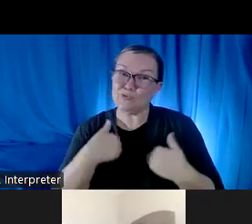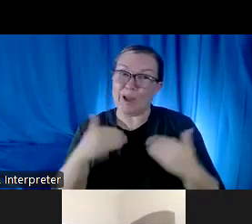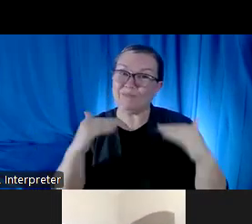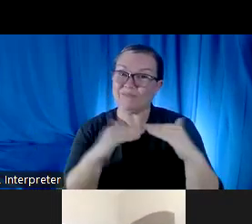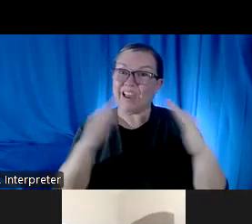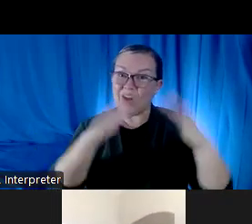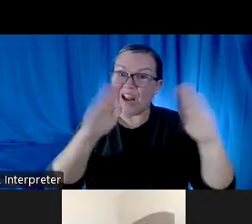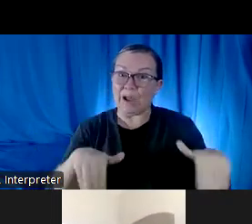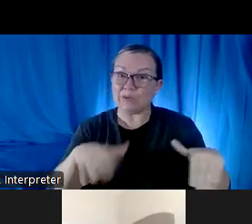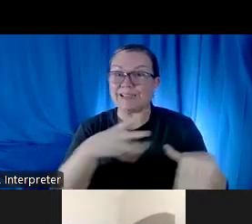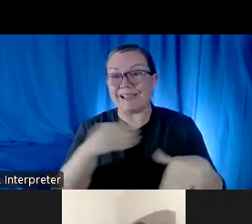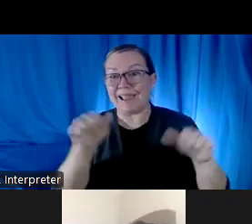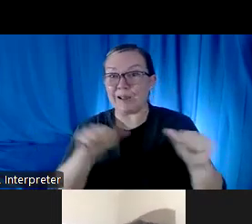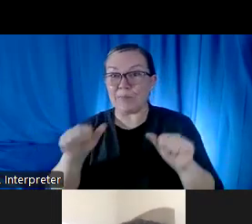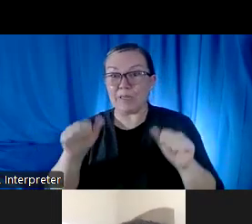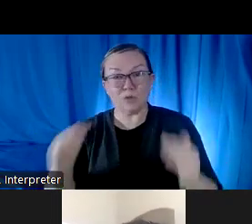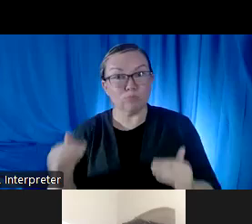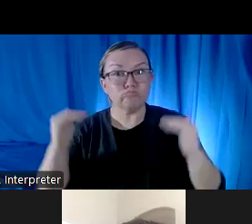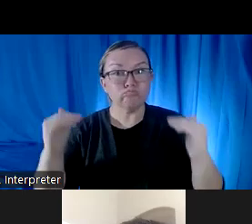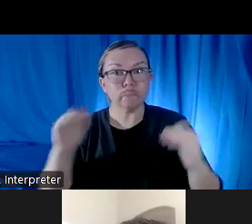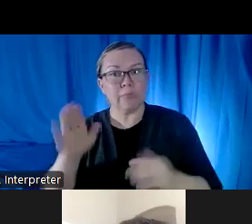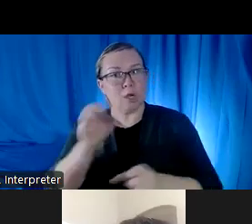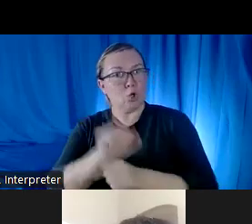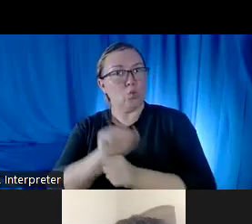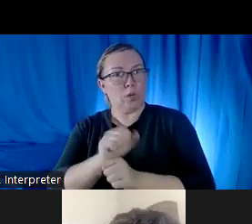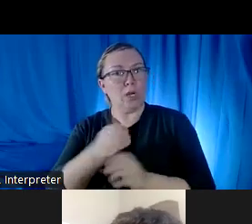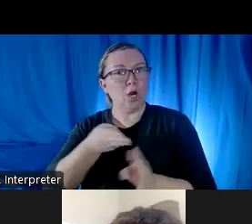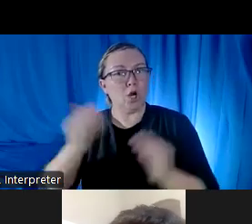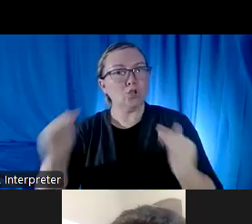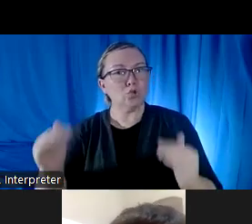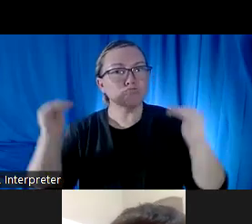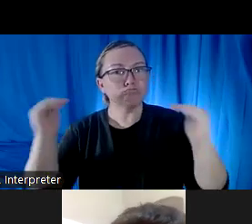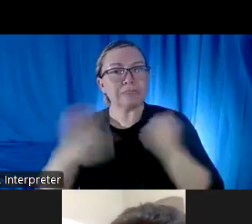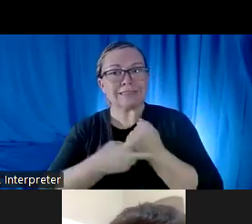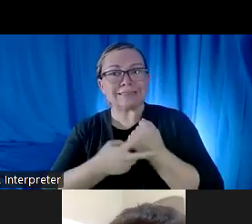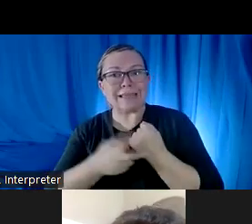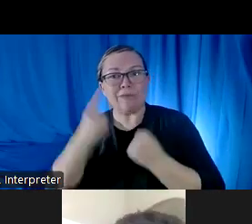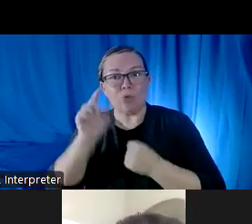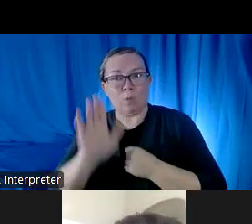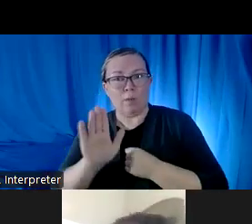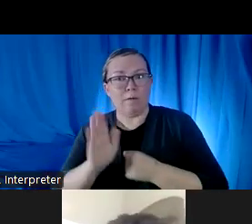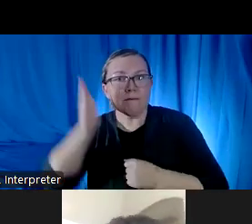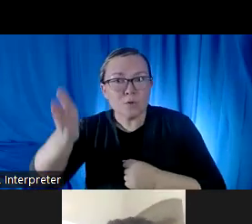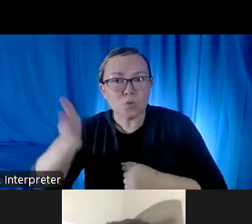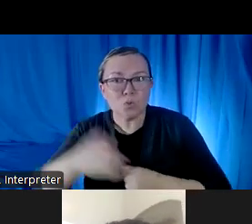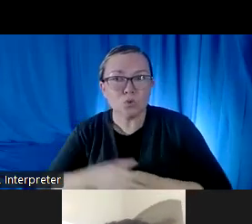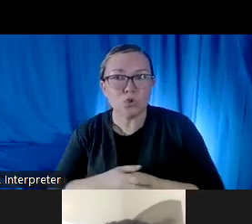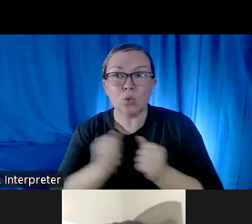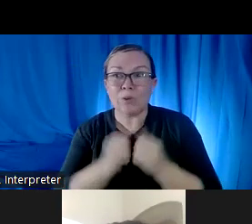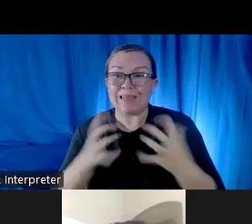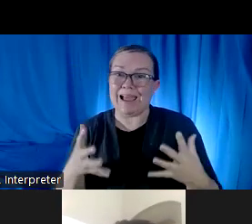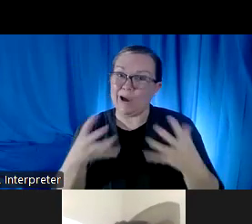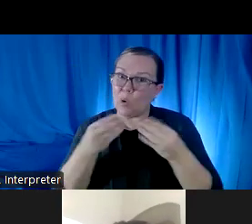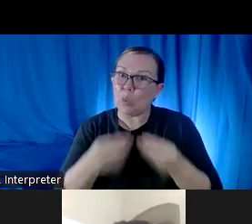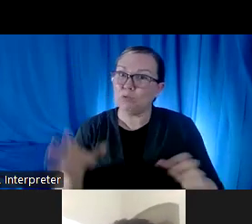and the ability to advance in their careers and save for their future without losing